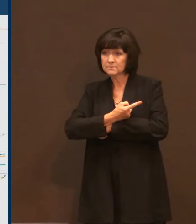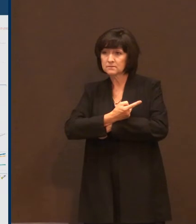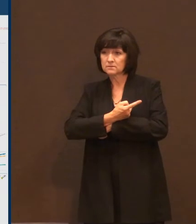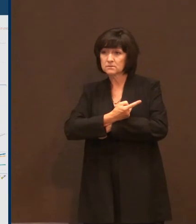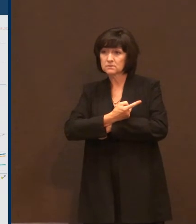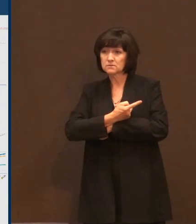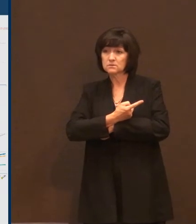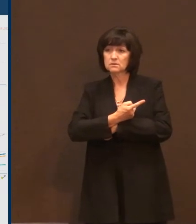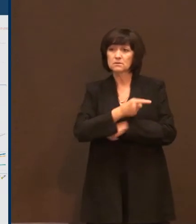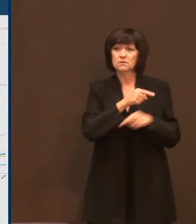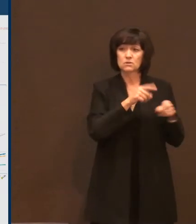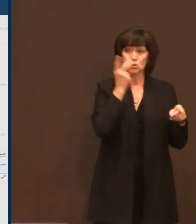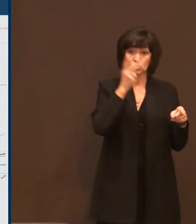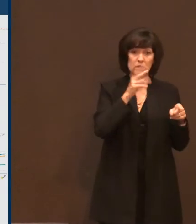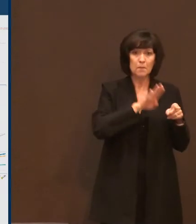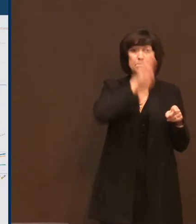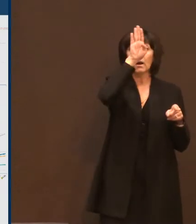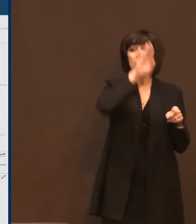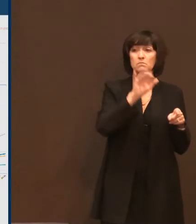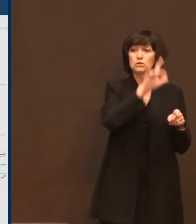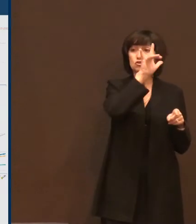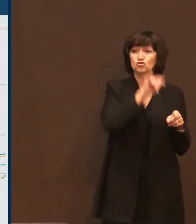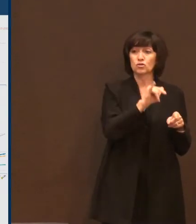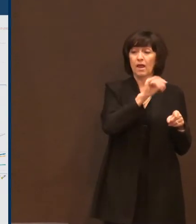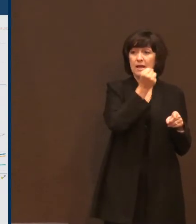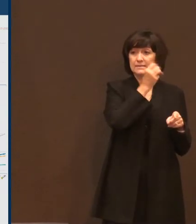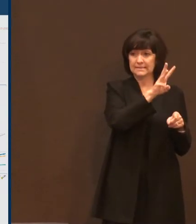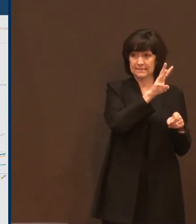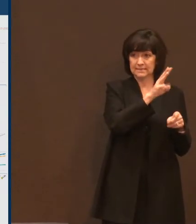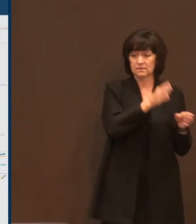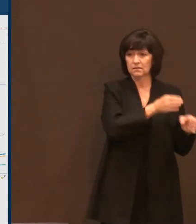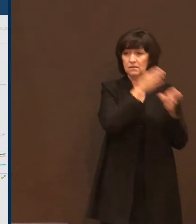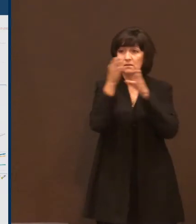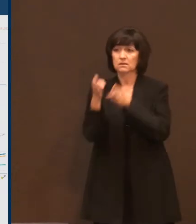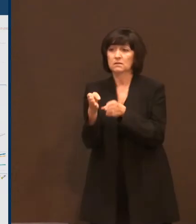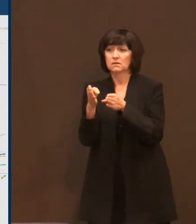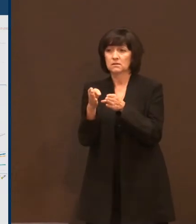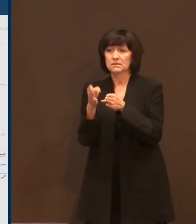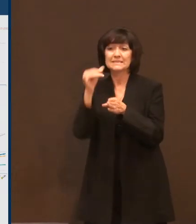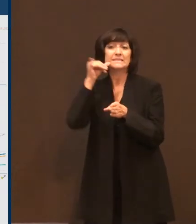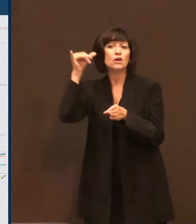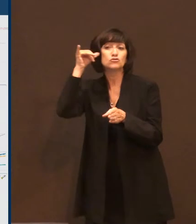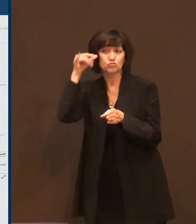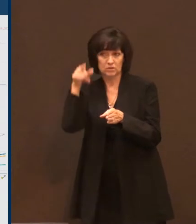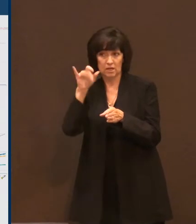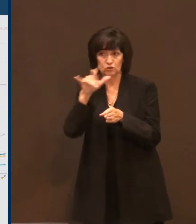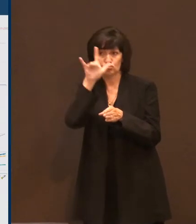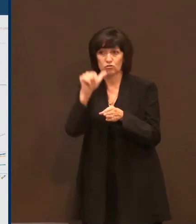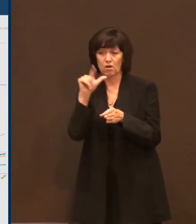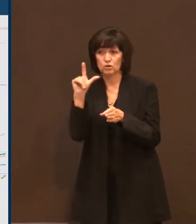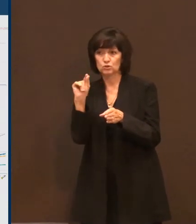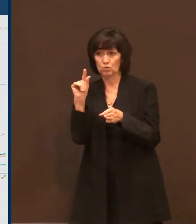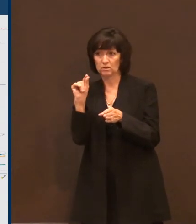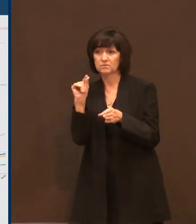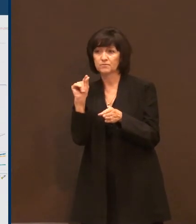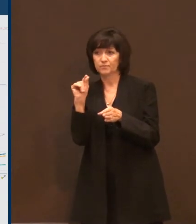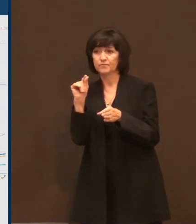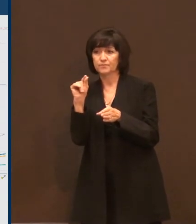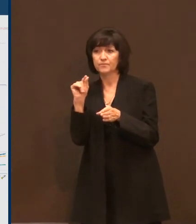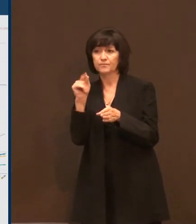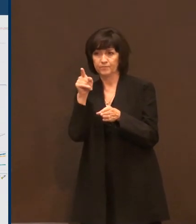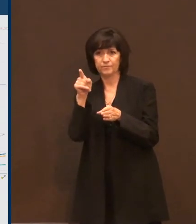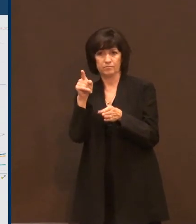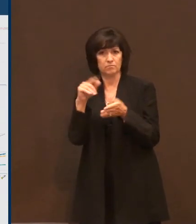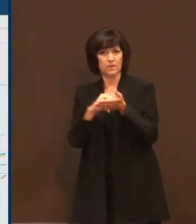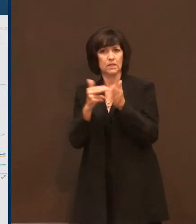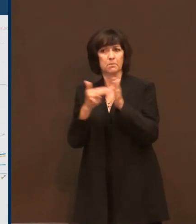One is July the 16th, and one is yesterday, that are over 100